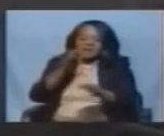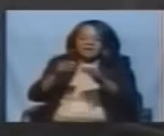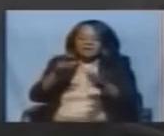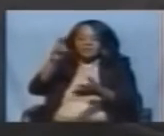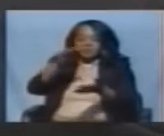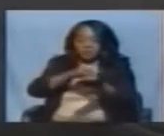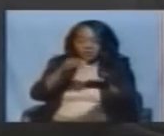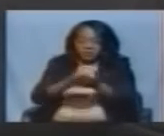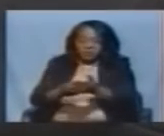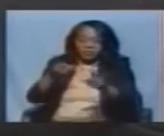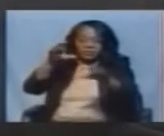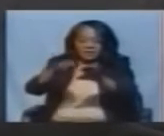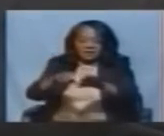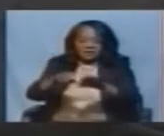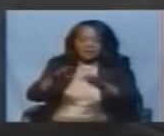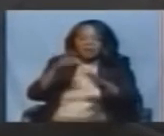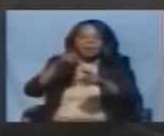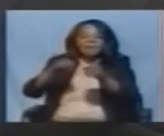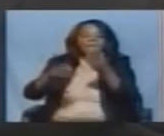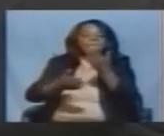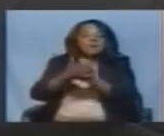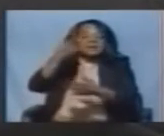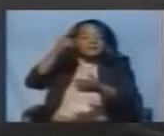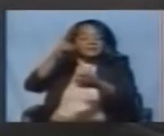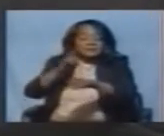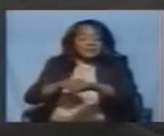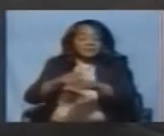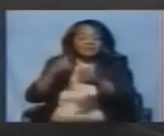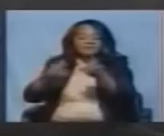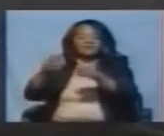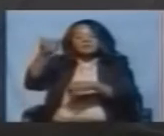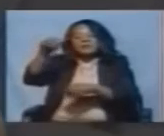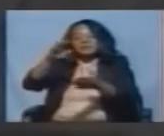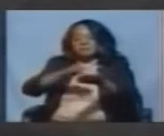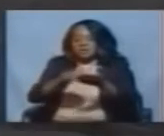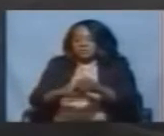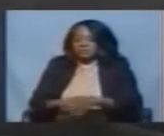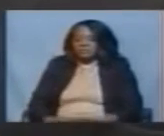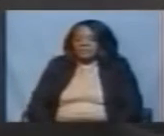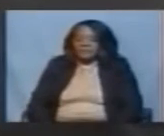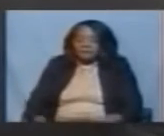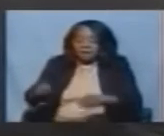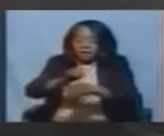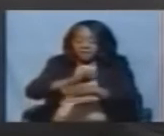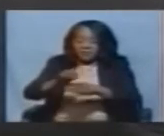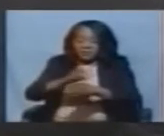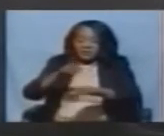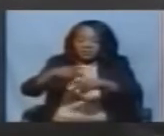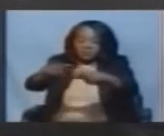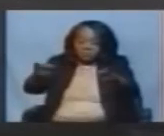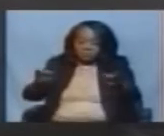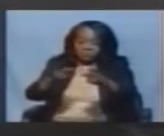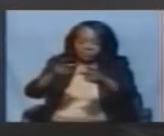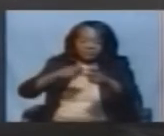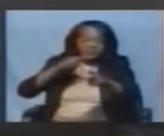time it finishes, it's 20 million. Everything that you thought was in there has been excluded. So the evaluation process takes 14 days. It's an